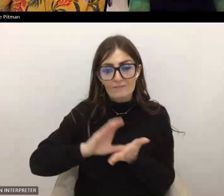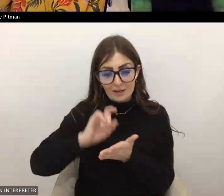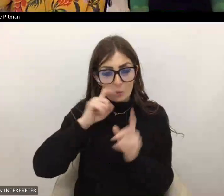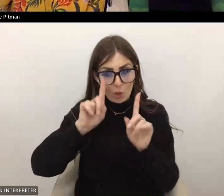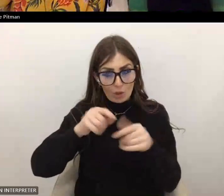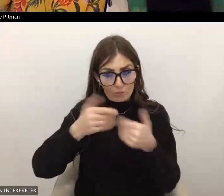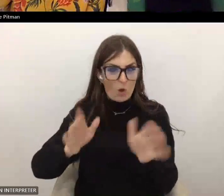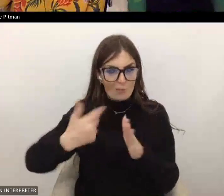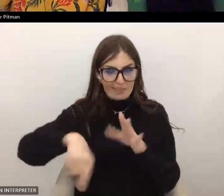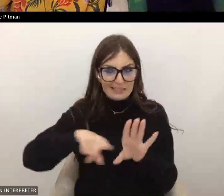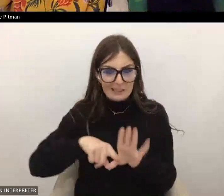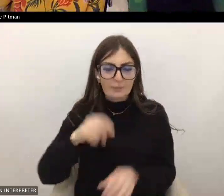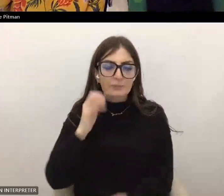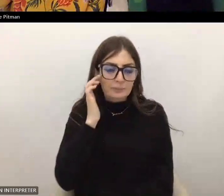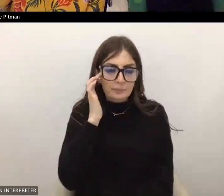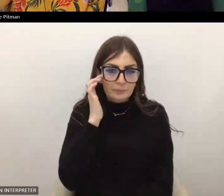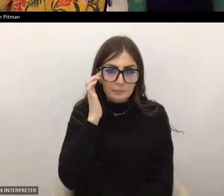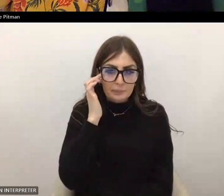year.